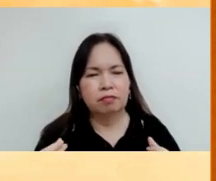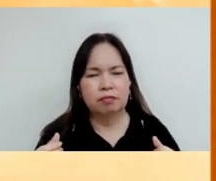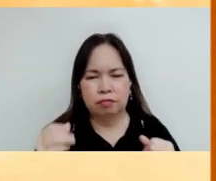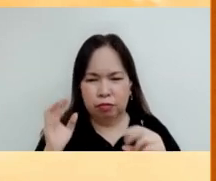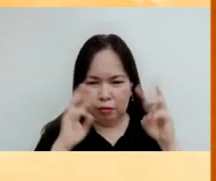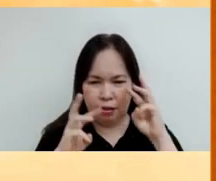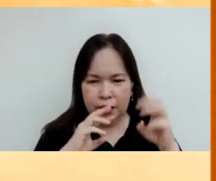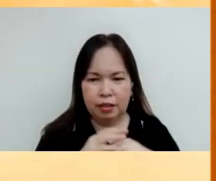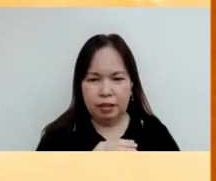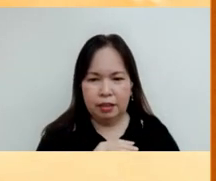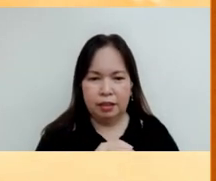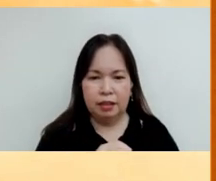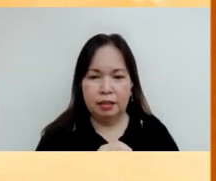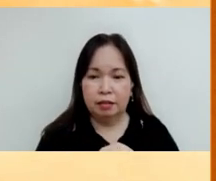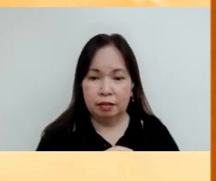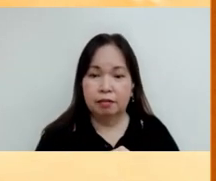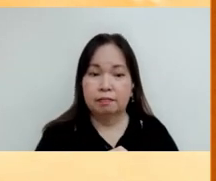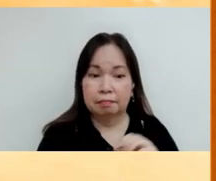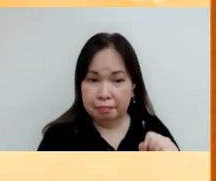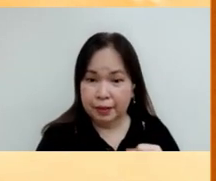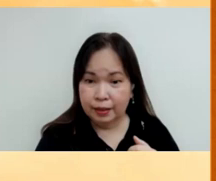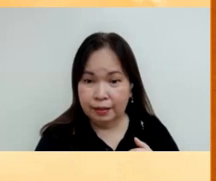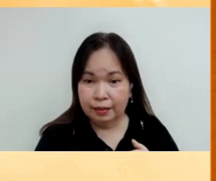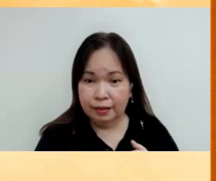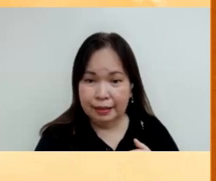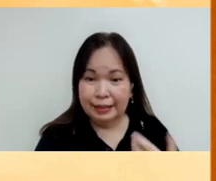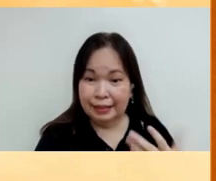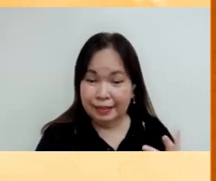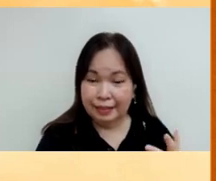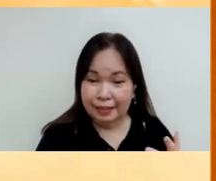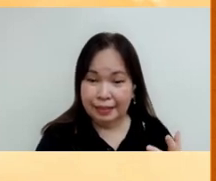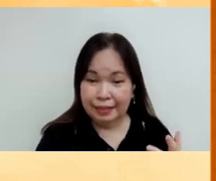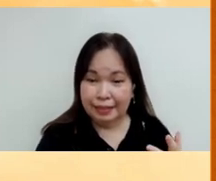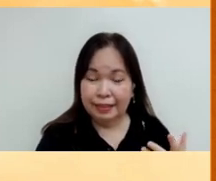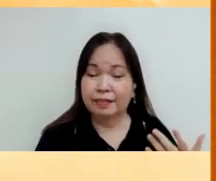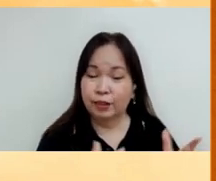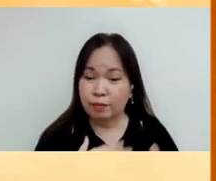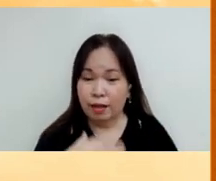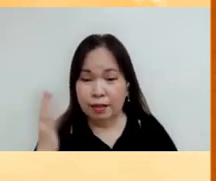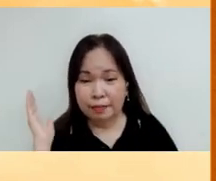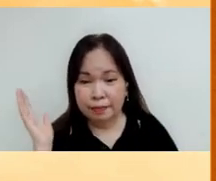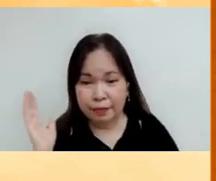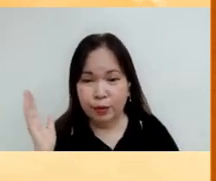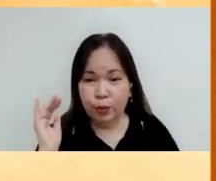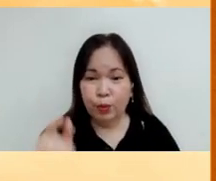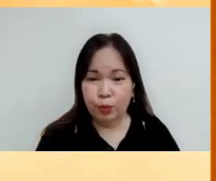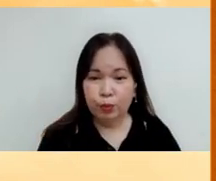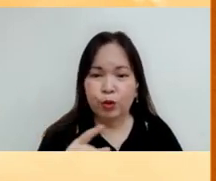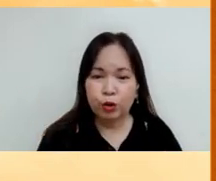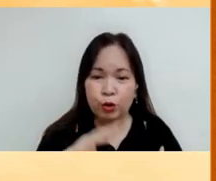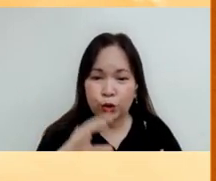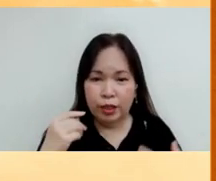Okay, so yeah, that's the end of my presentation, and hopefully you learned something new